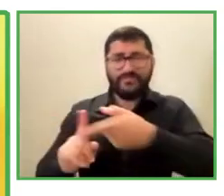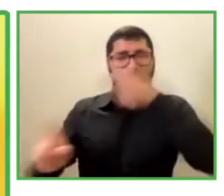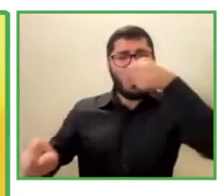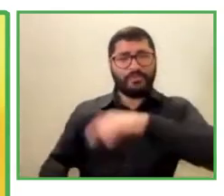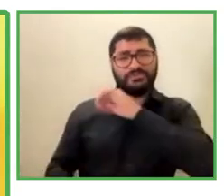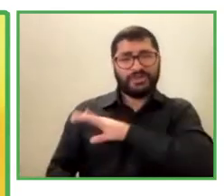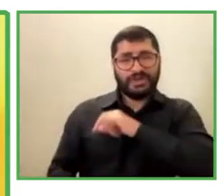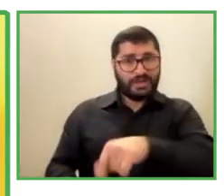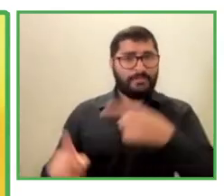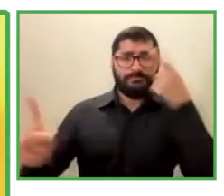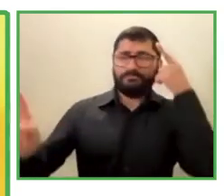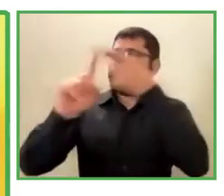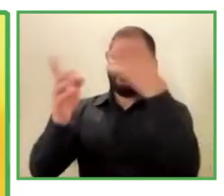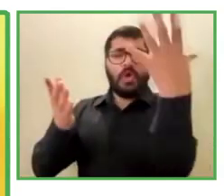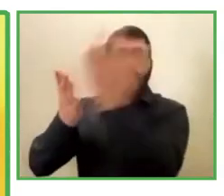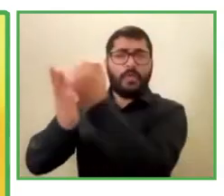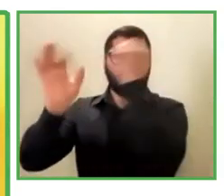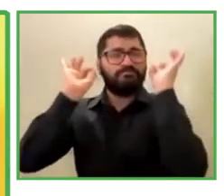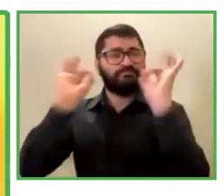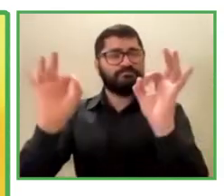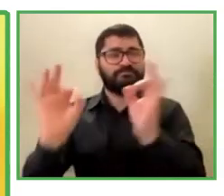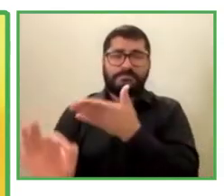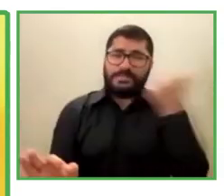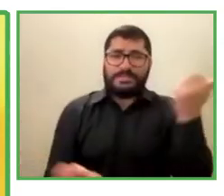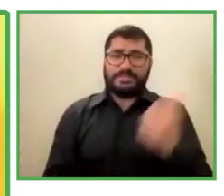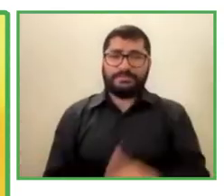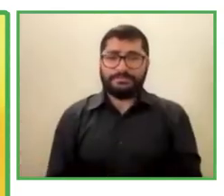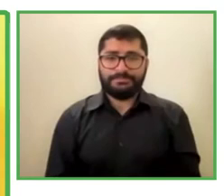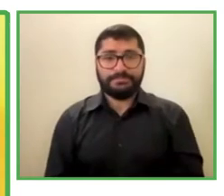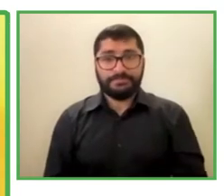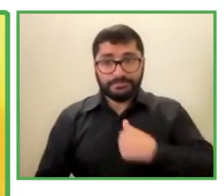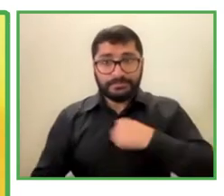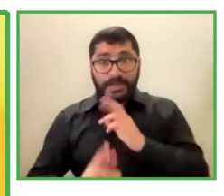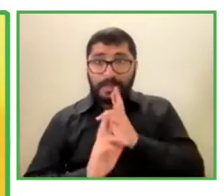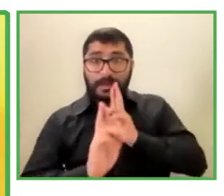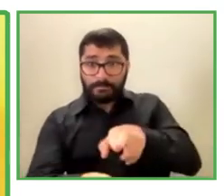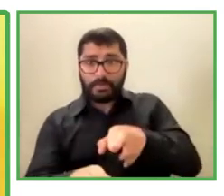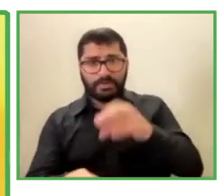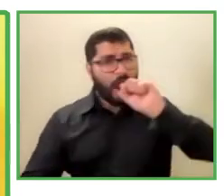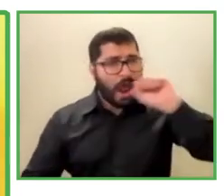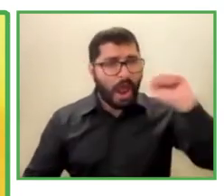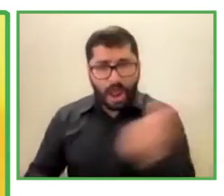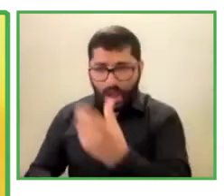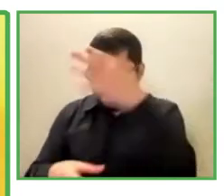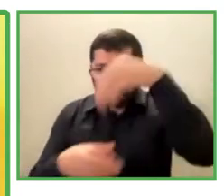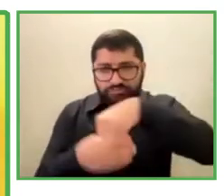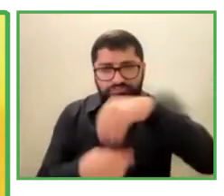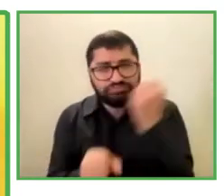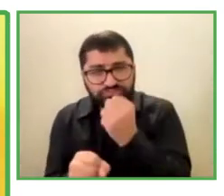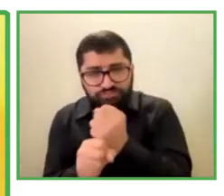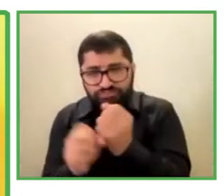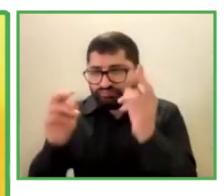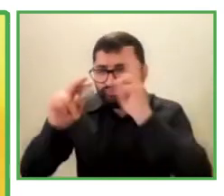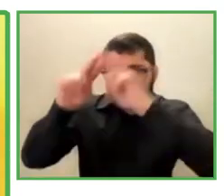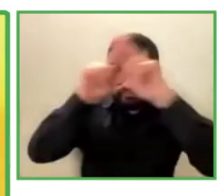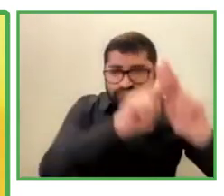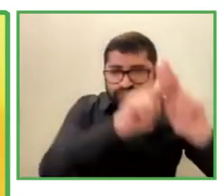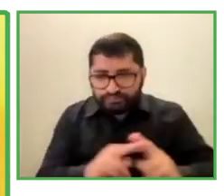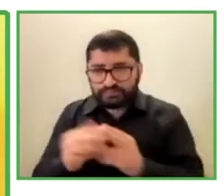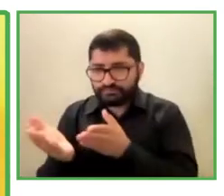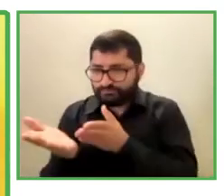results. And all of this work that we are doing, starting in Chile,